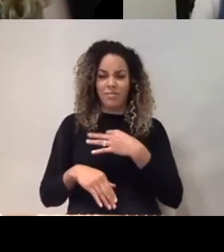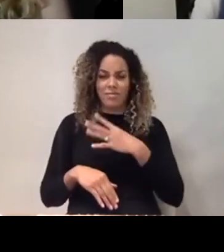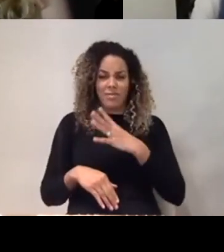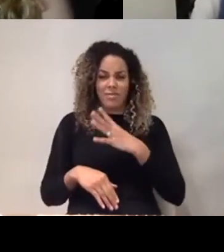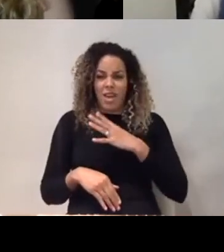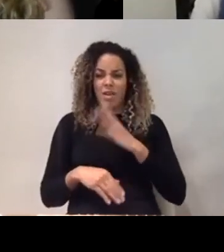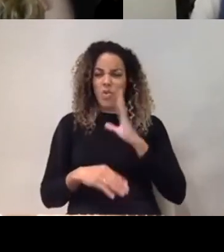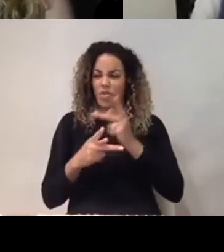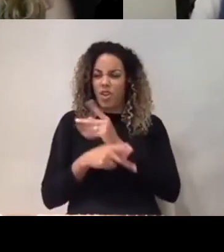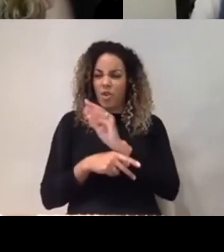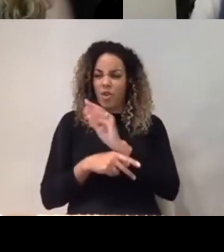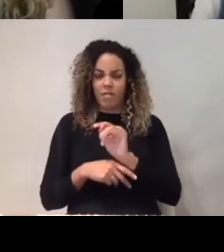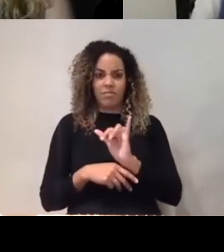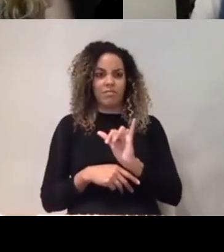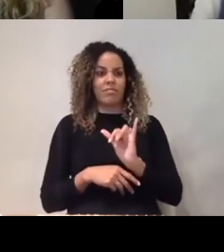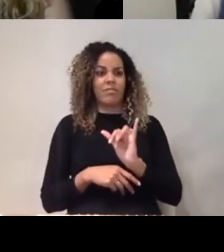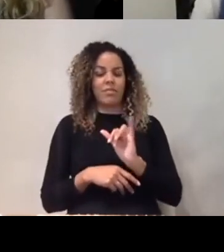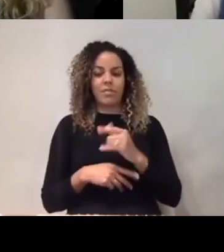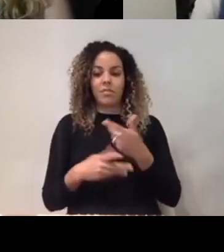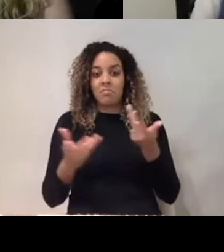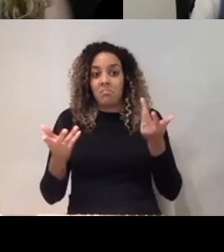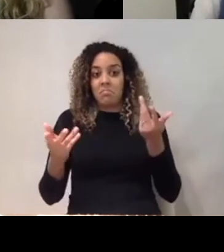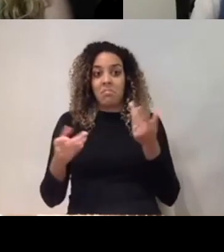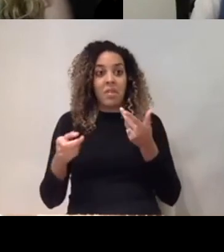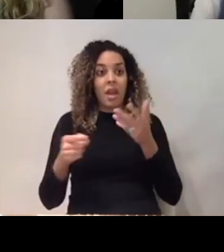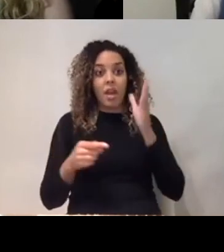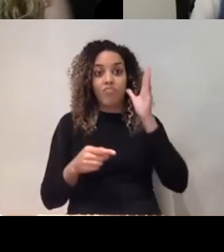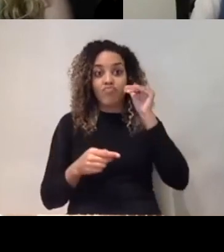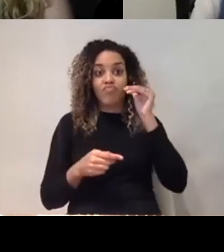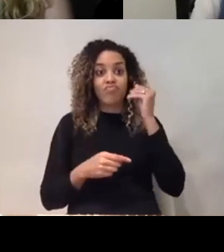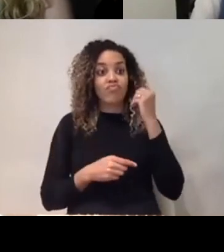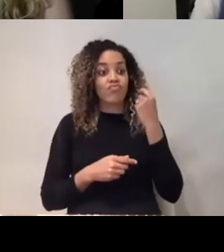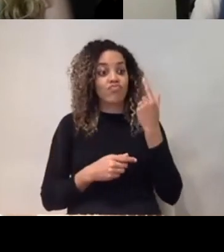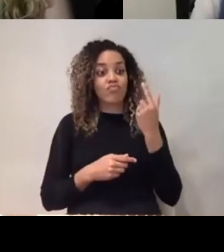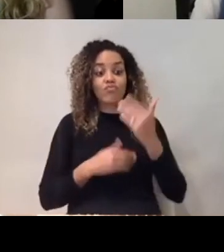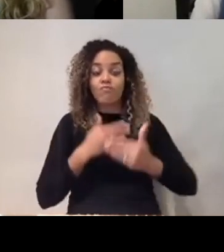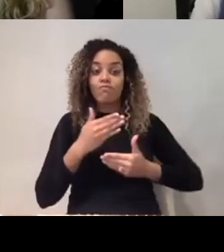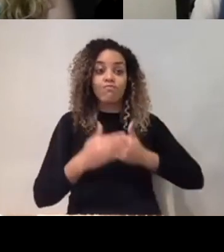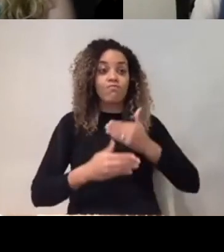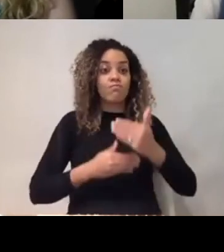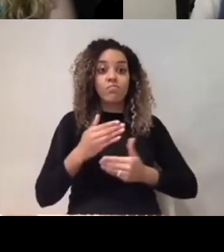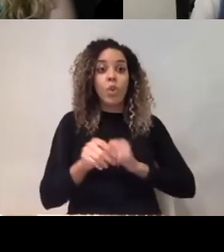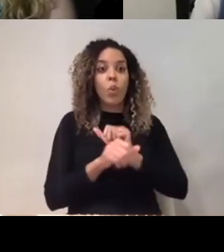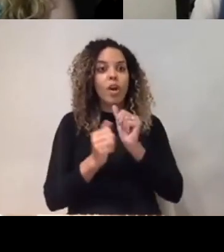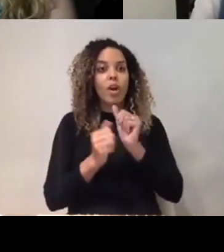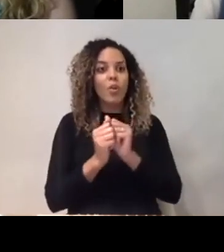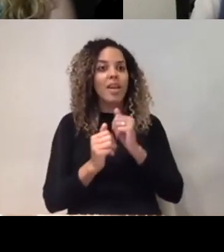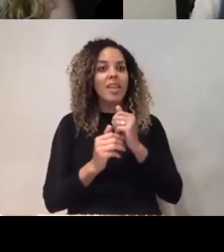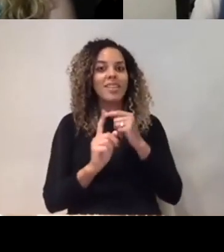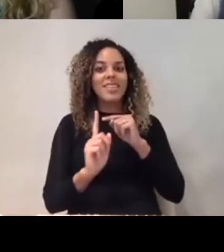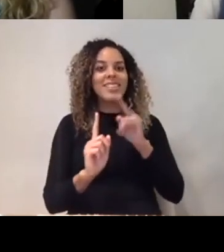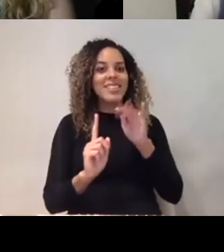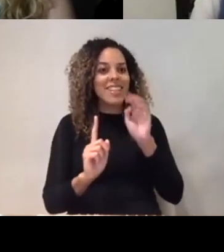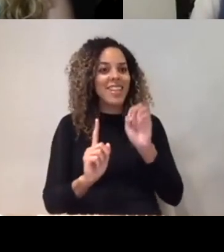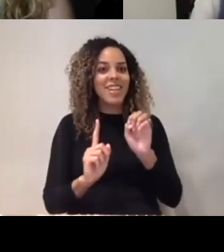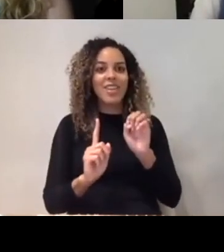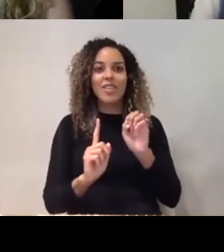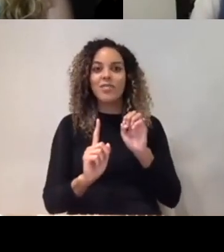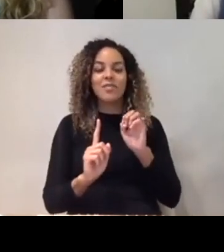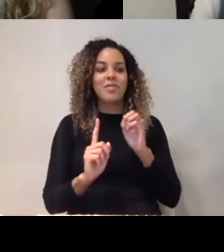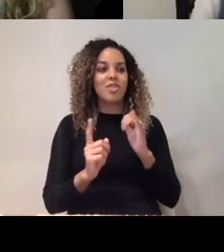figure it out. There is this resiliency that working with someone with Steve I think instills in everybody who works